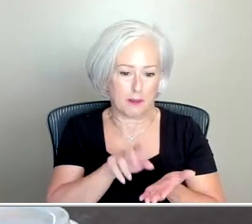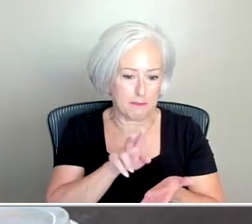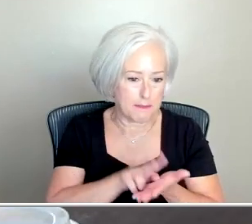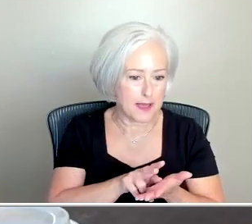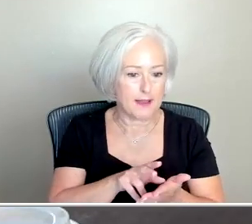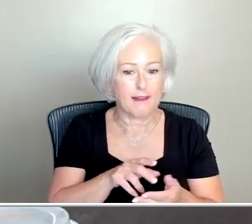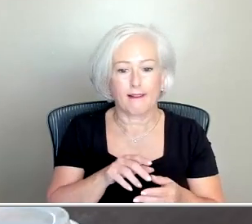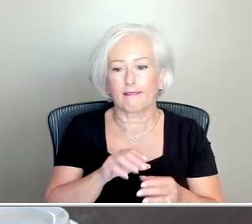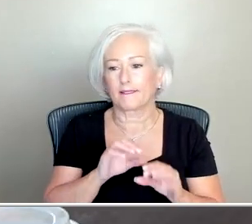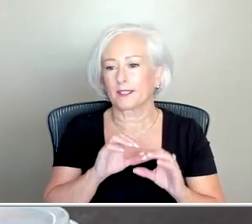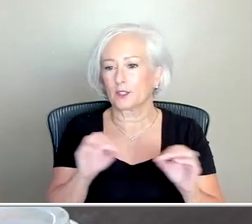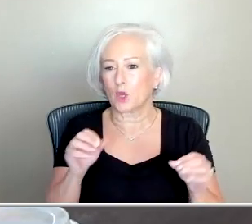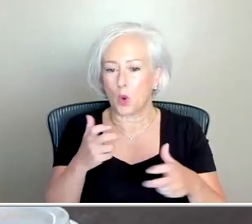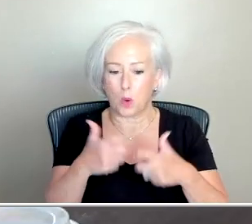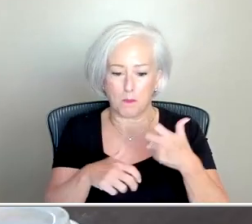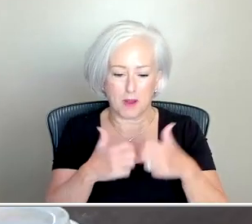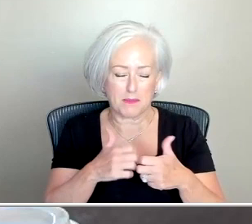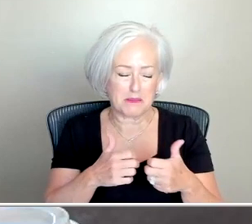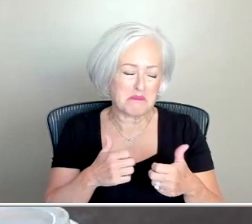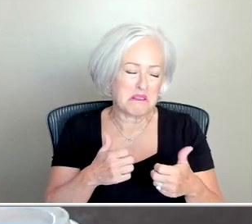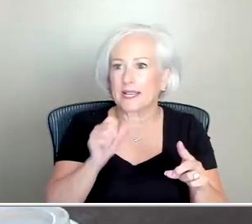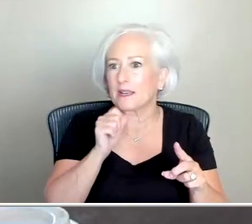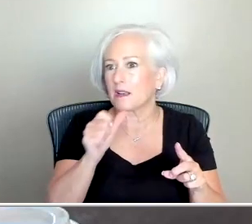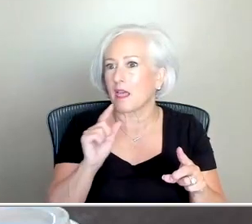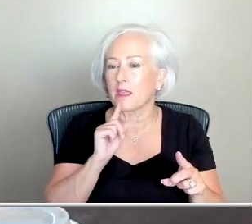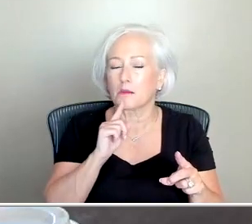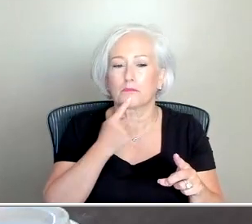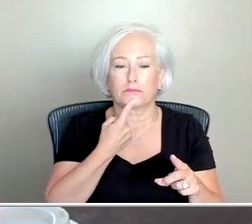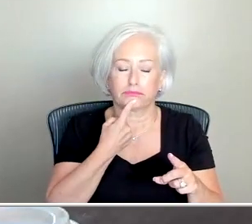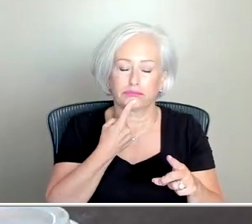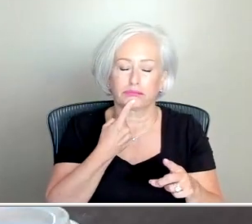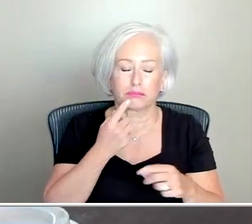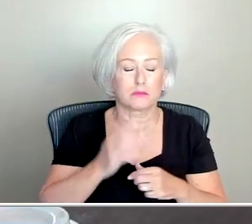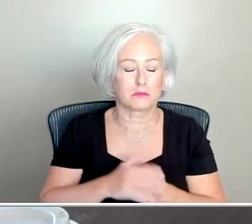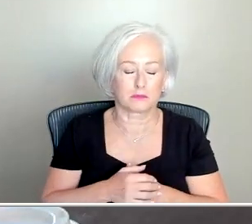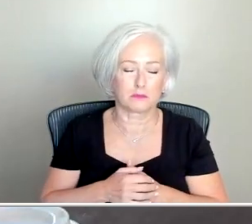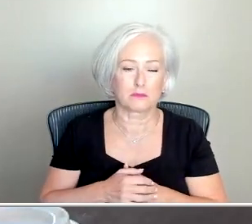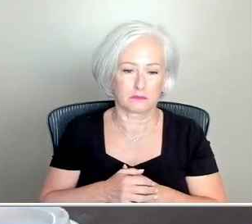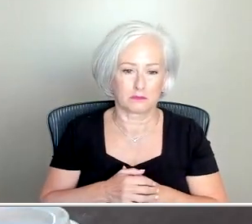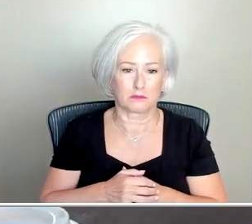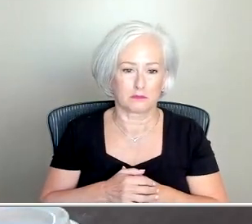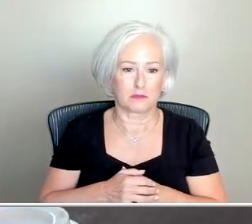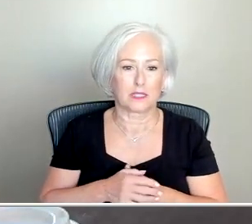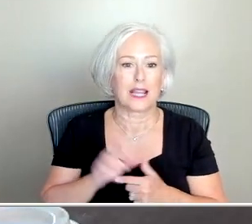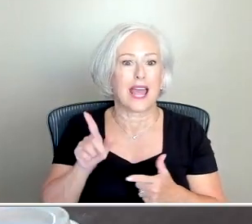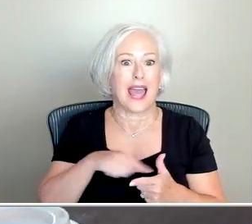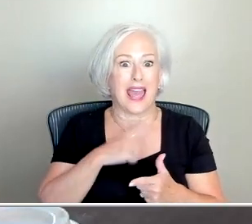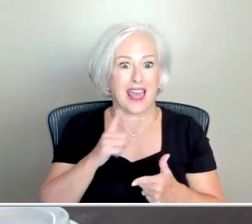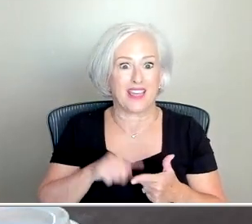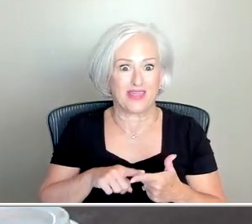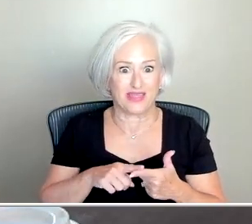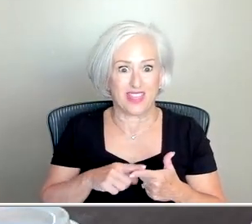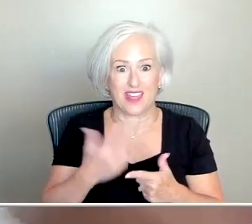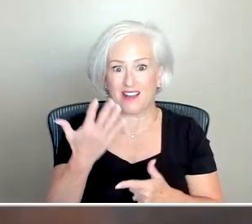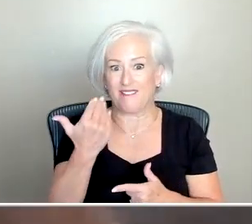but nothing major setbacks happened. And then we got to that 15-year point. And at 15 years, which is hard to